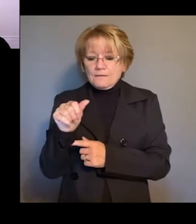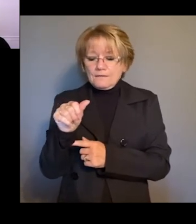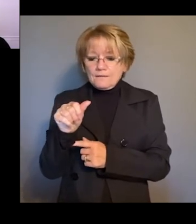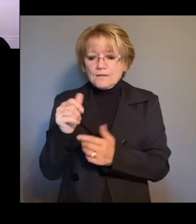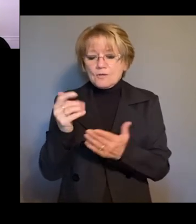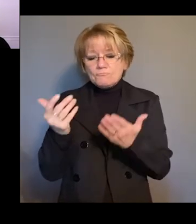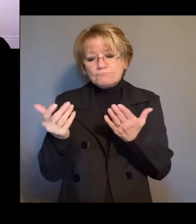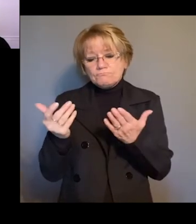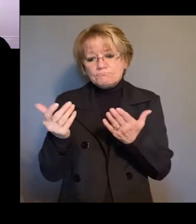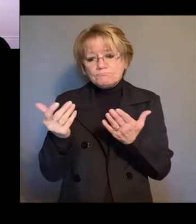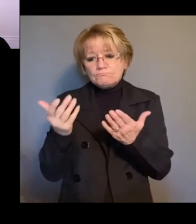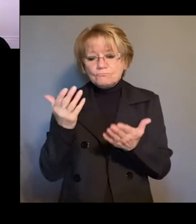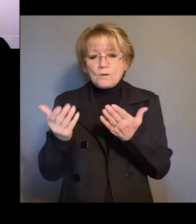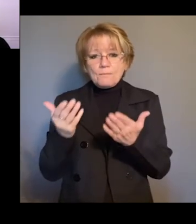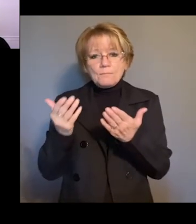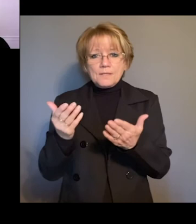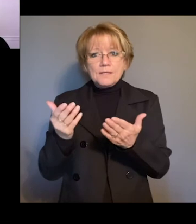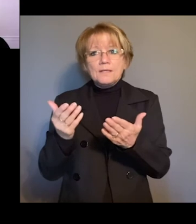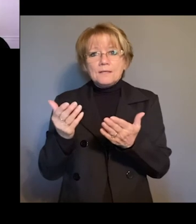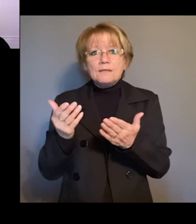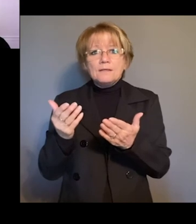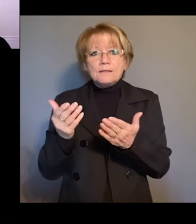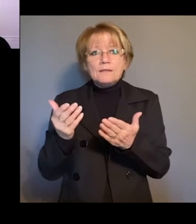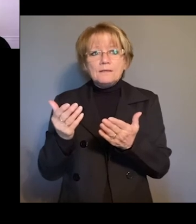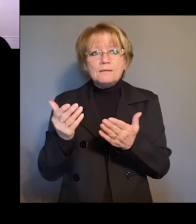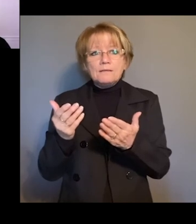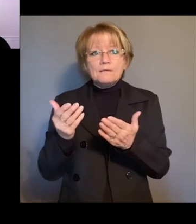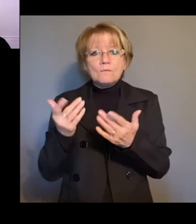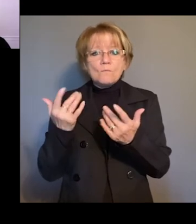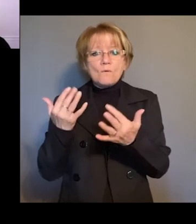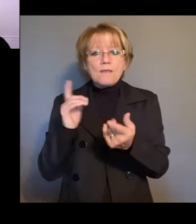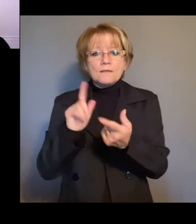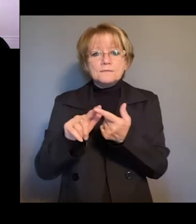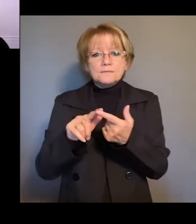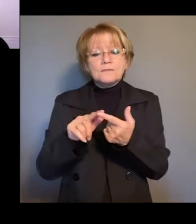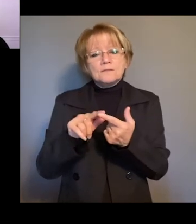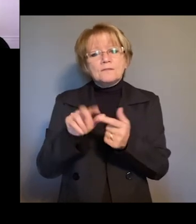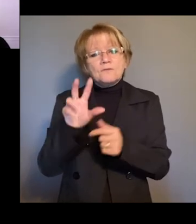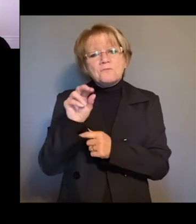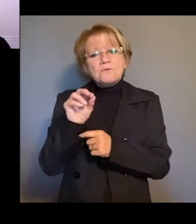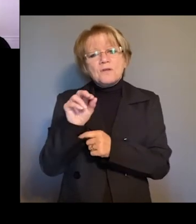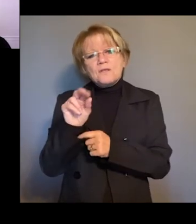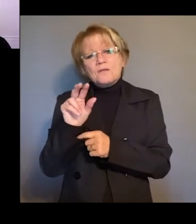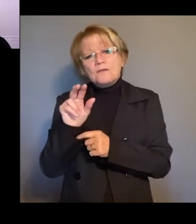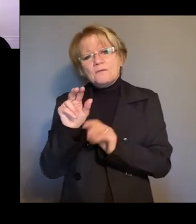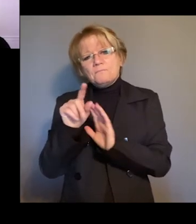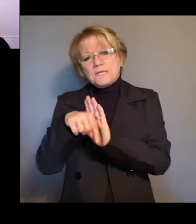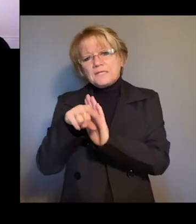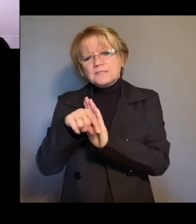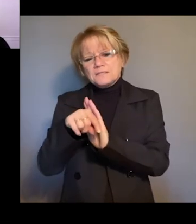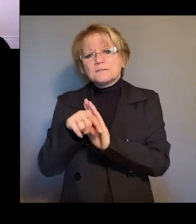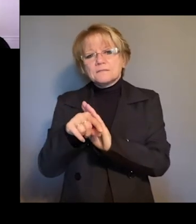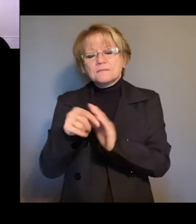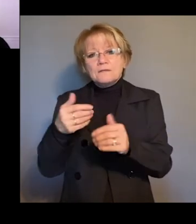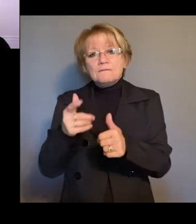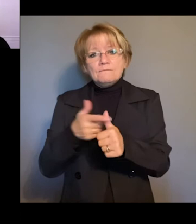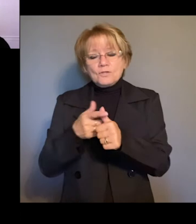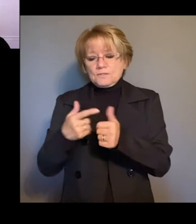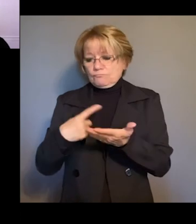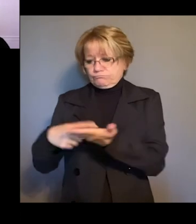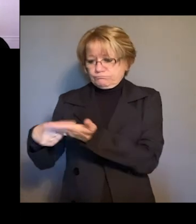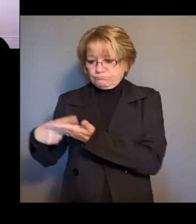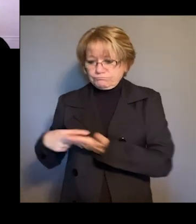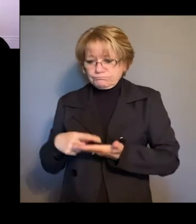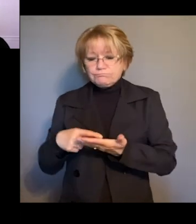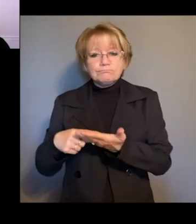for the next 30, 35 minutes, we'll have our conversation as we normally do. We had a conversation last night that was very organic